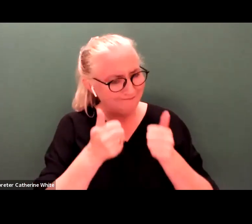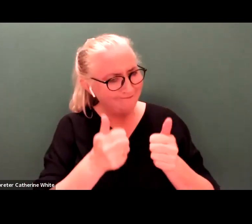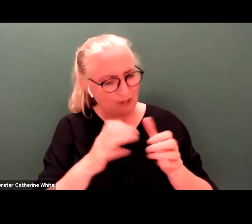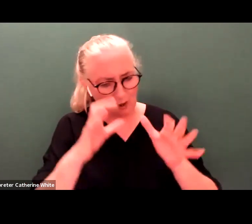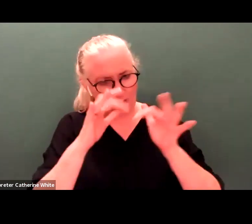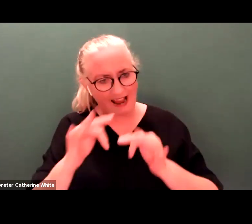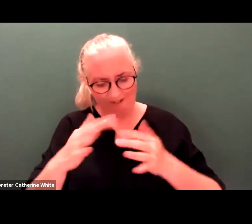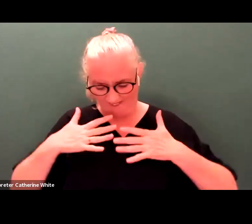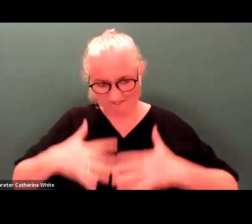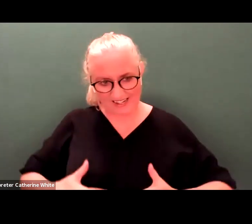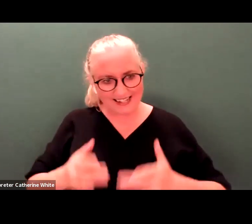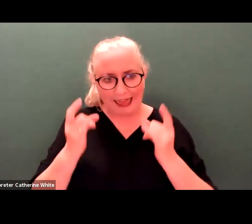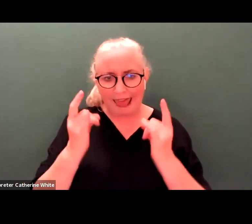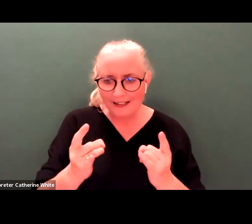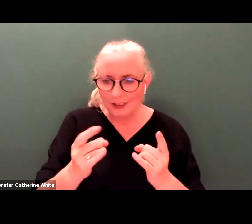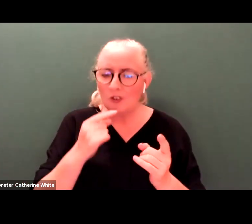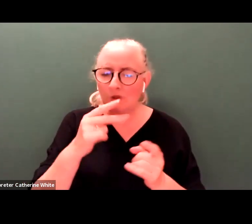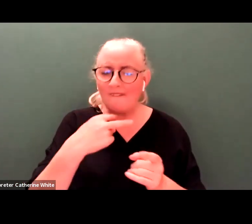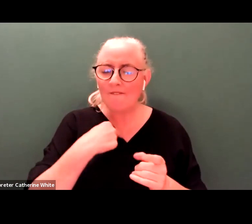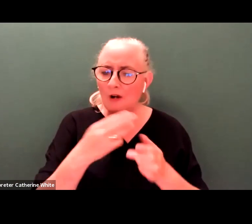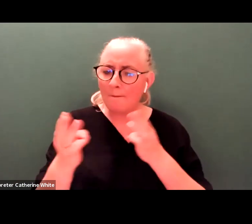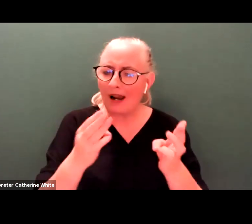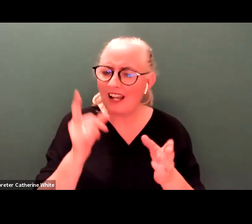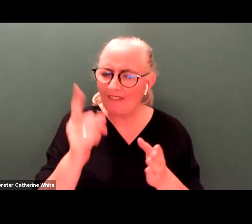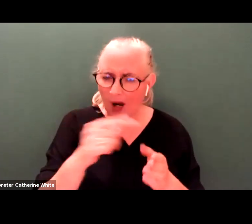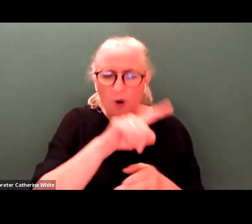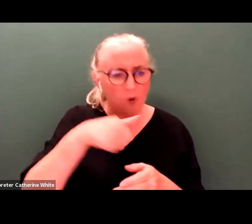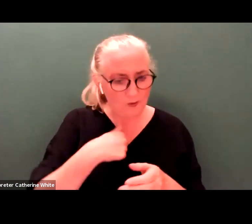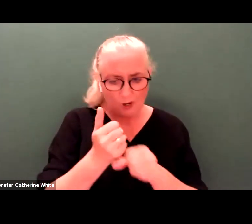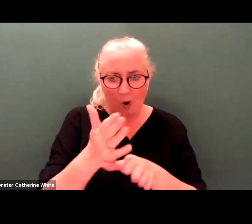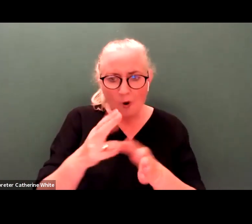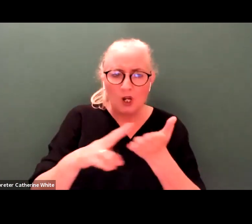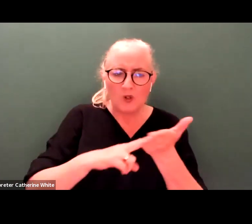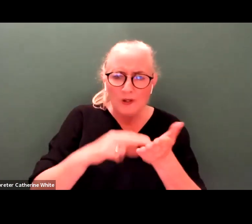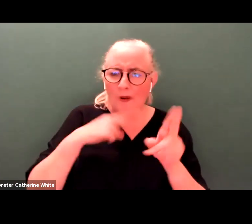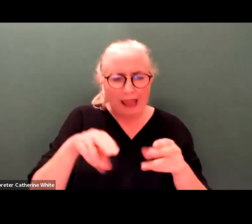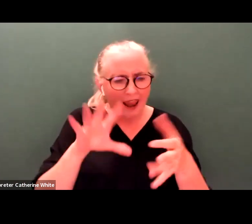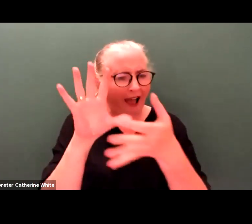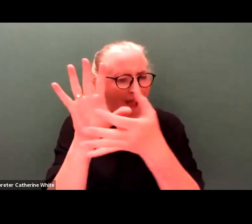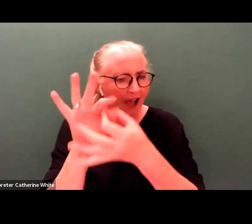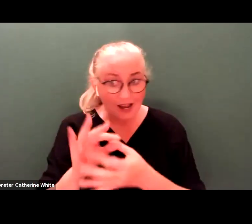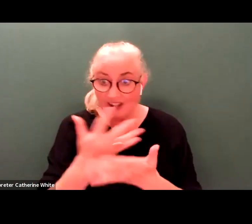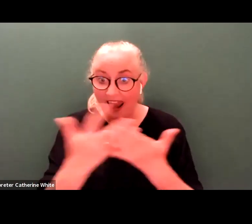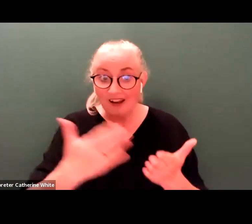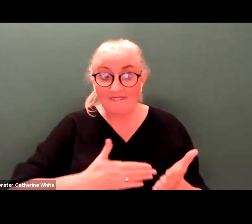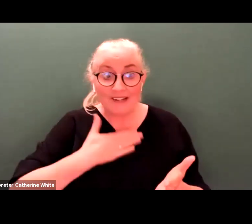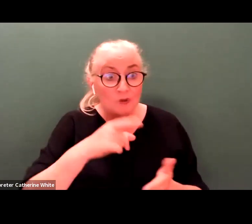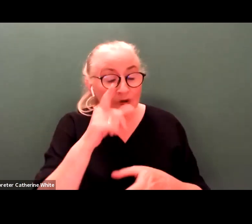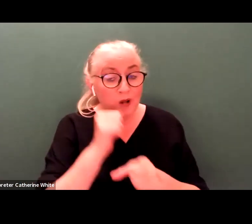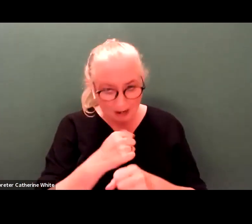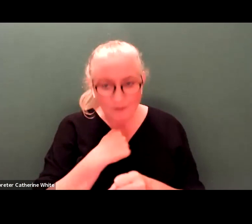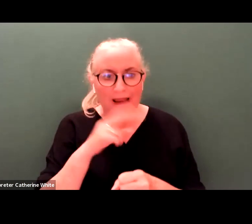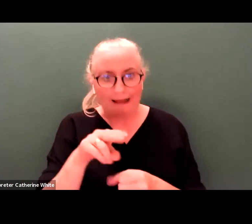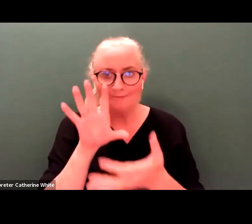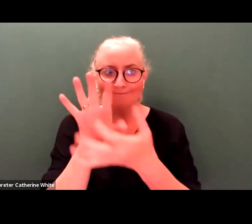our physical health. So it's always good. There was really practical advice that we can all apply. I think we can all relate to a lot of the feelings that you talked about tonight.